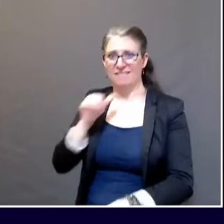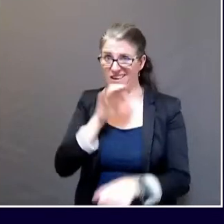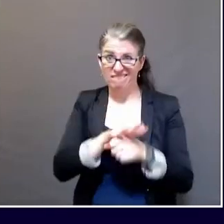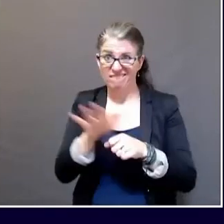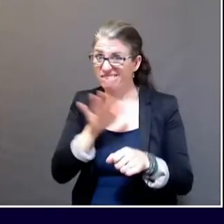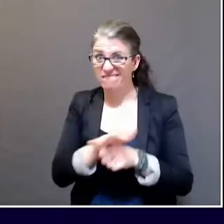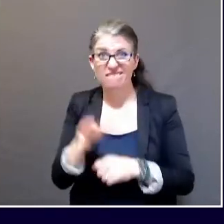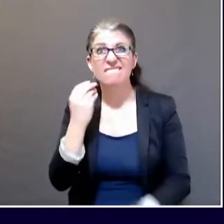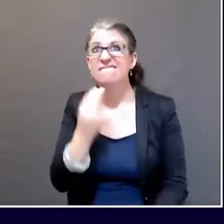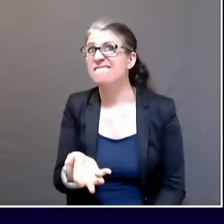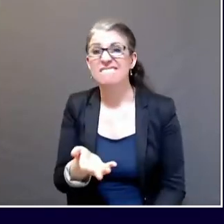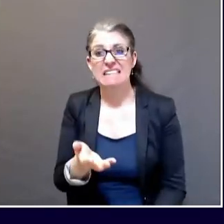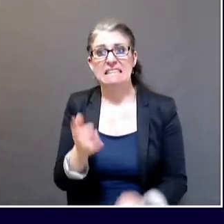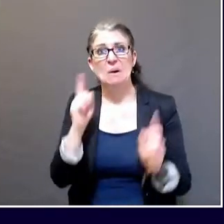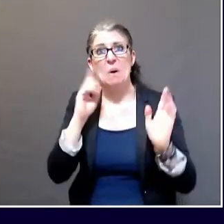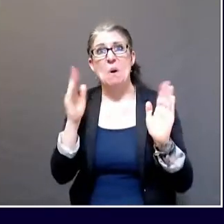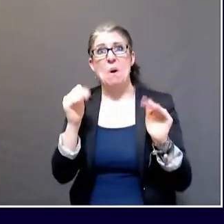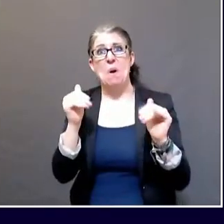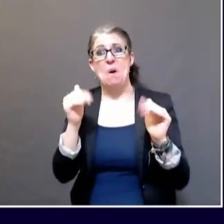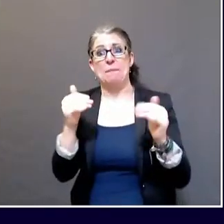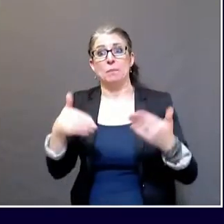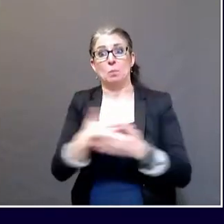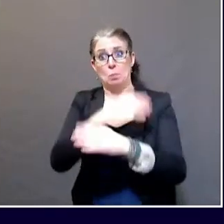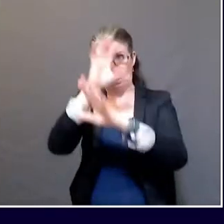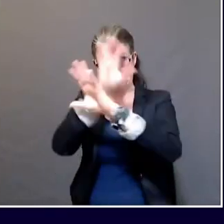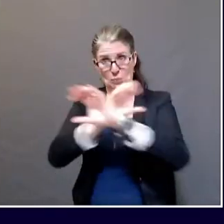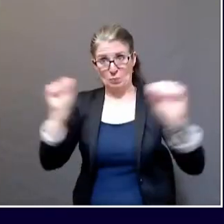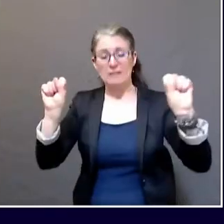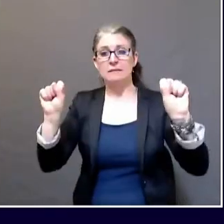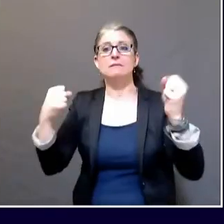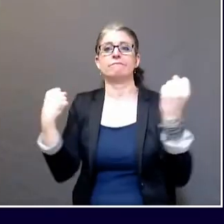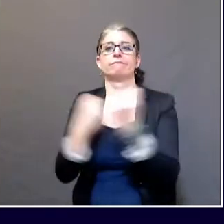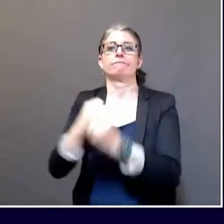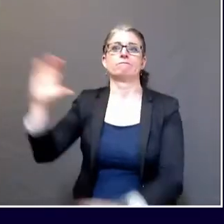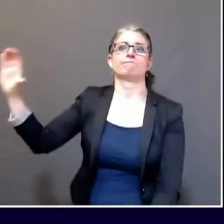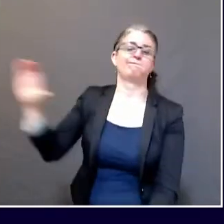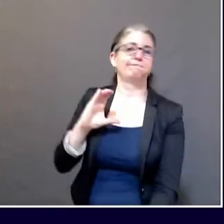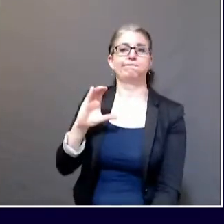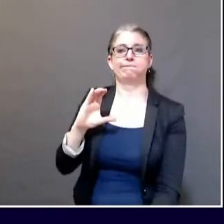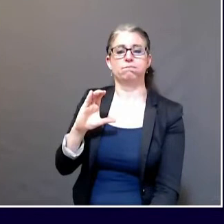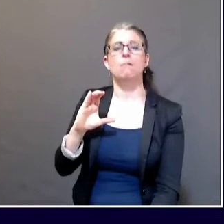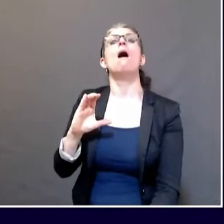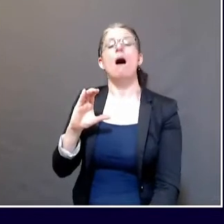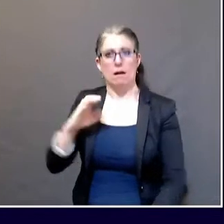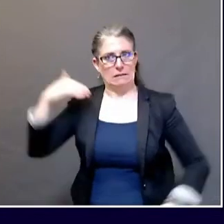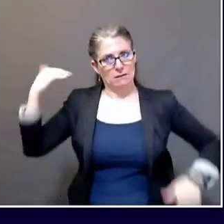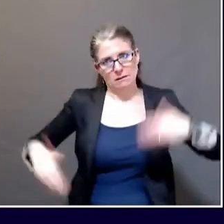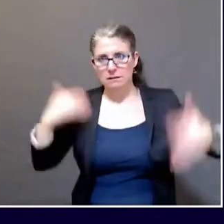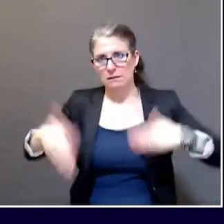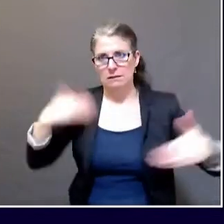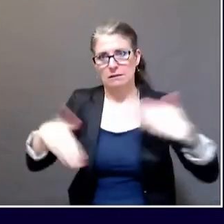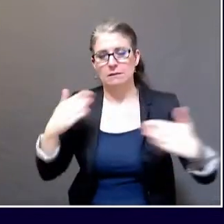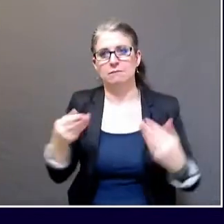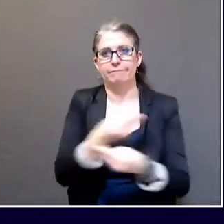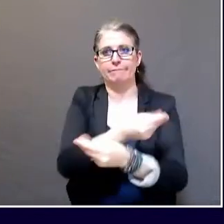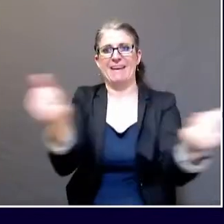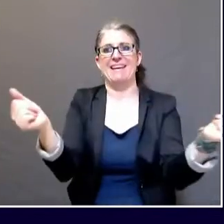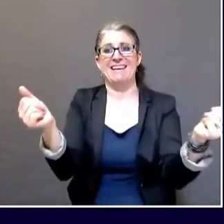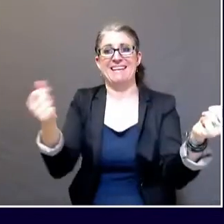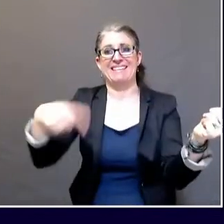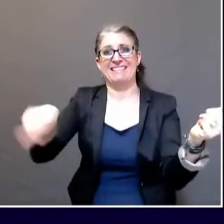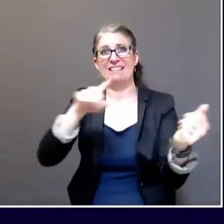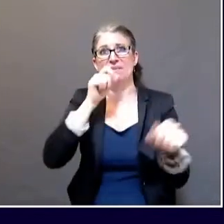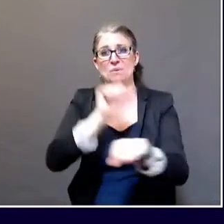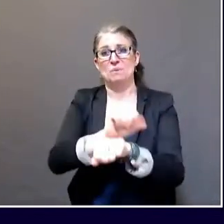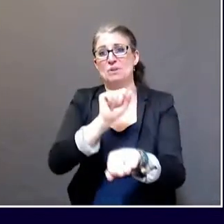and past efforts, which have often been based in the public health system, is because that's the way this got set up by Operation Warp Speed to